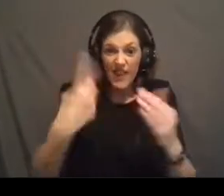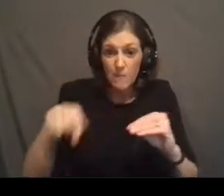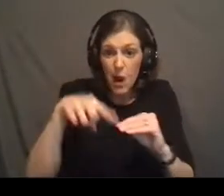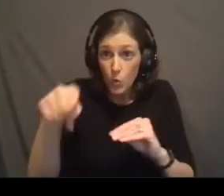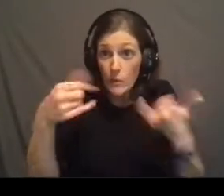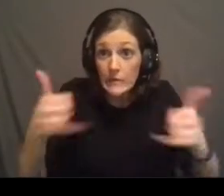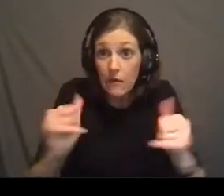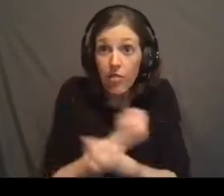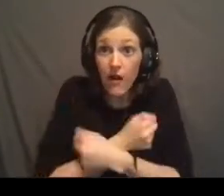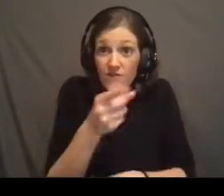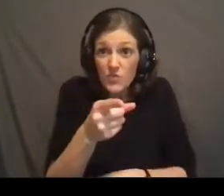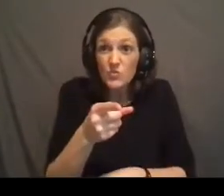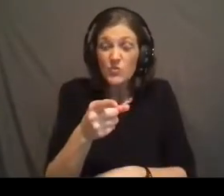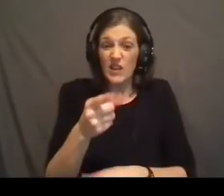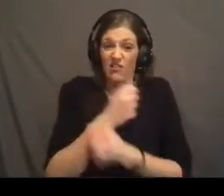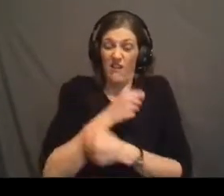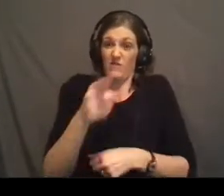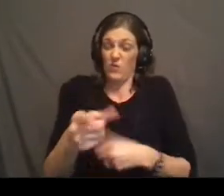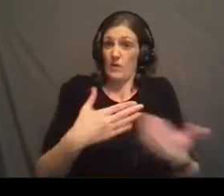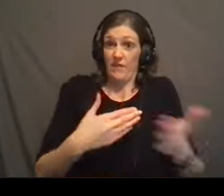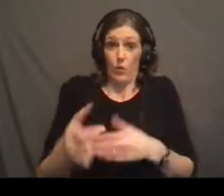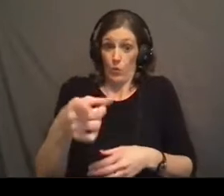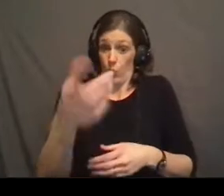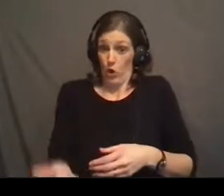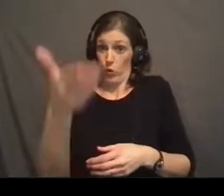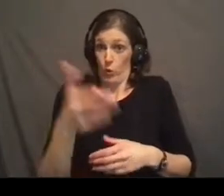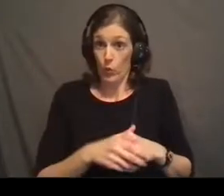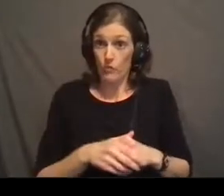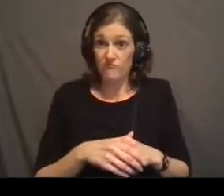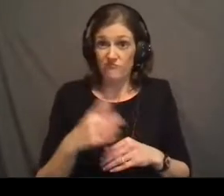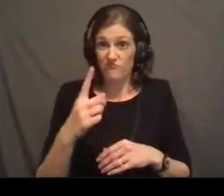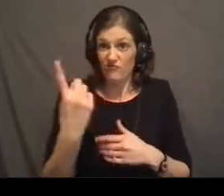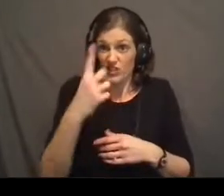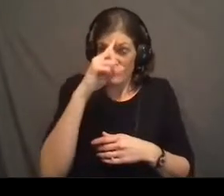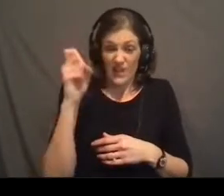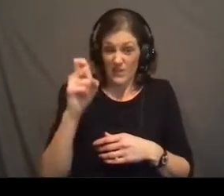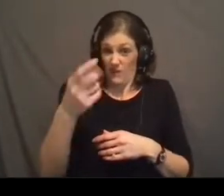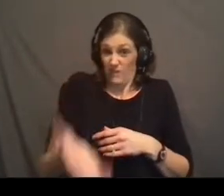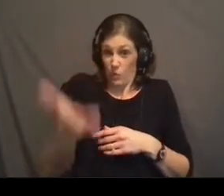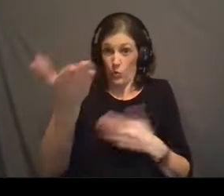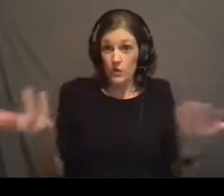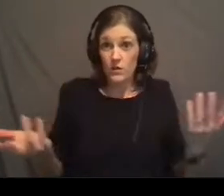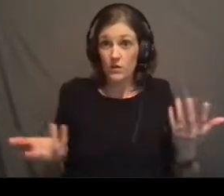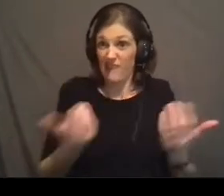you. He loves you in spite of you. He loves you because of just who you are.